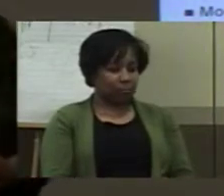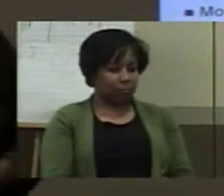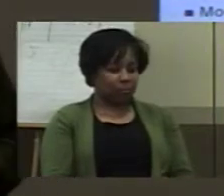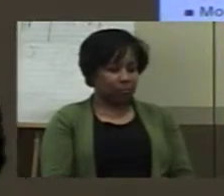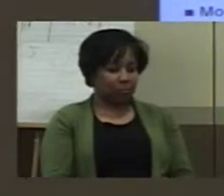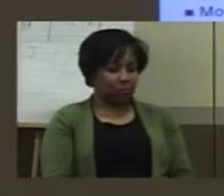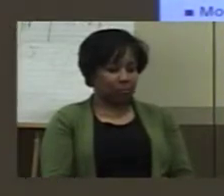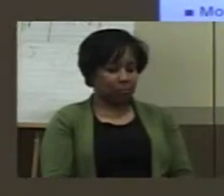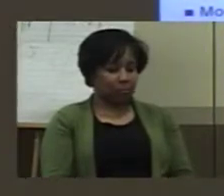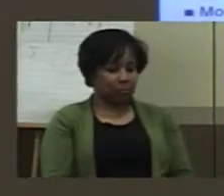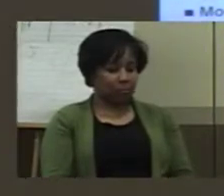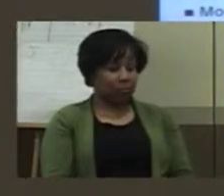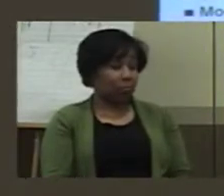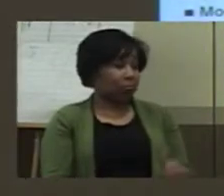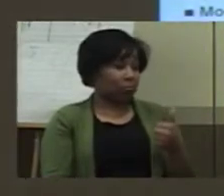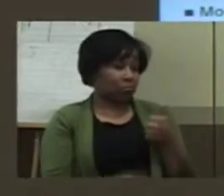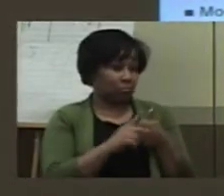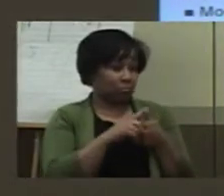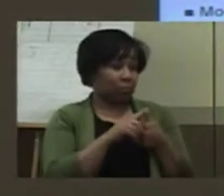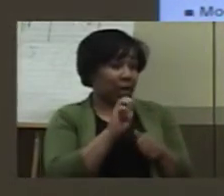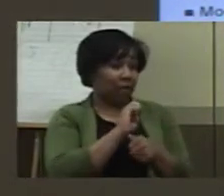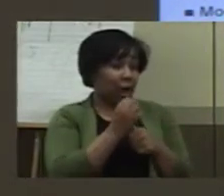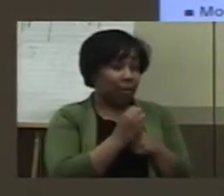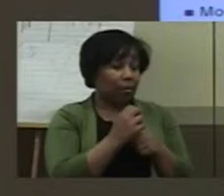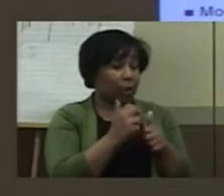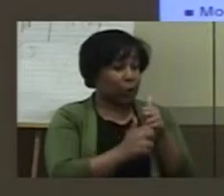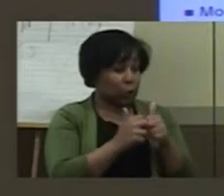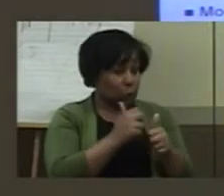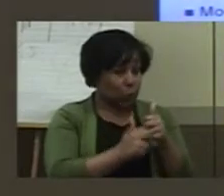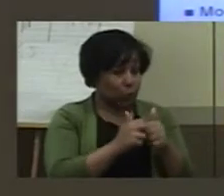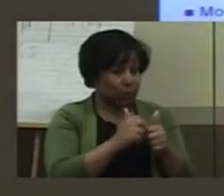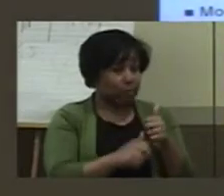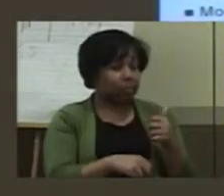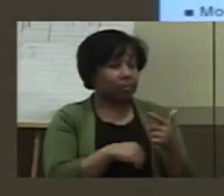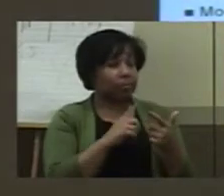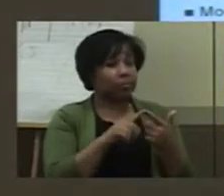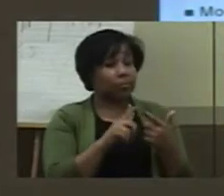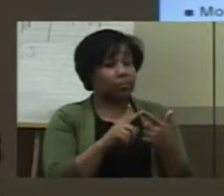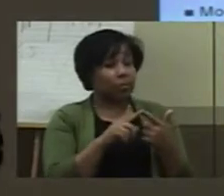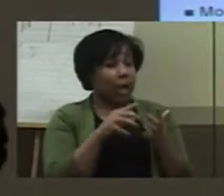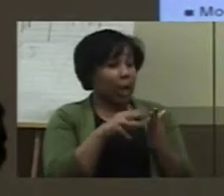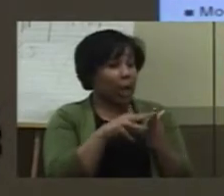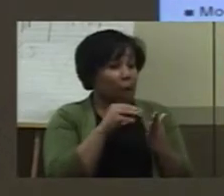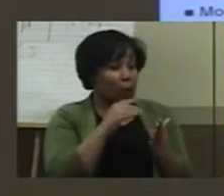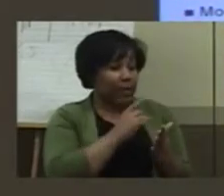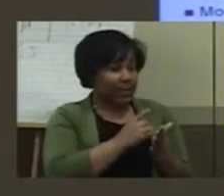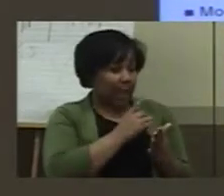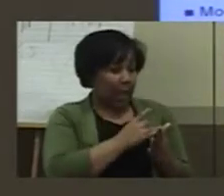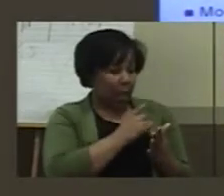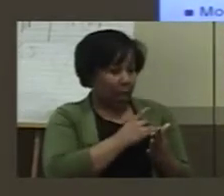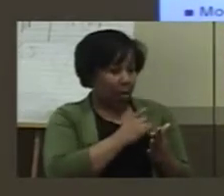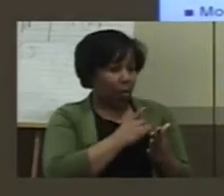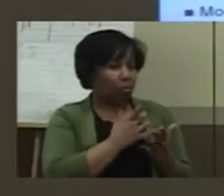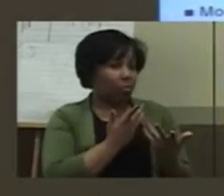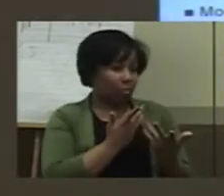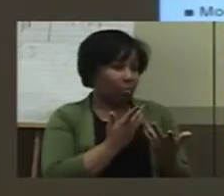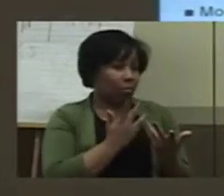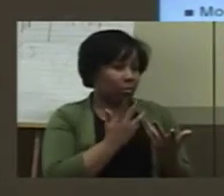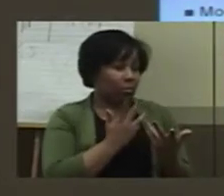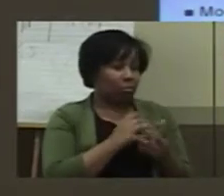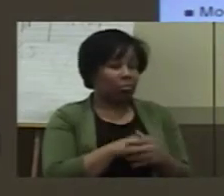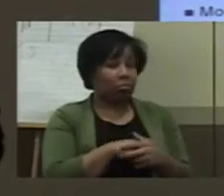All right, so you could have environmental issues as setting events. You could have learning styles as setting